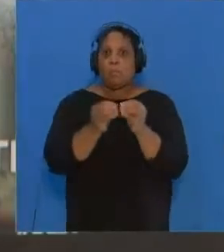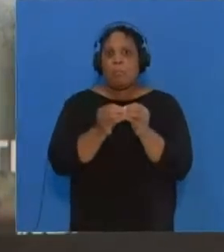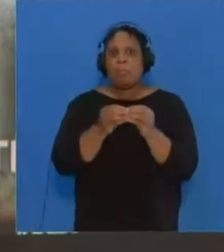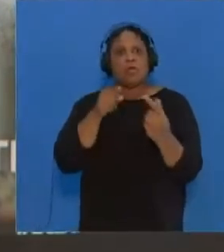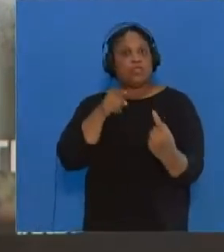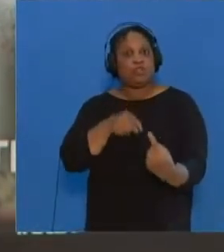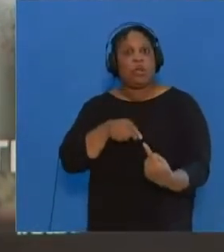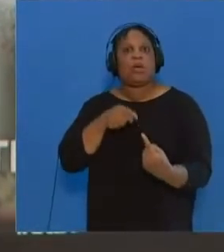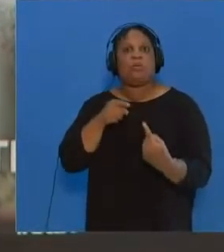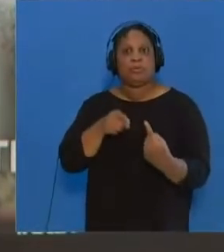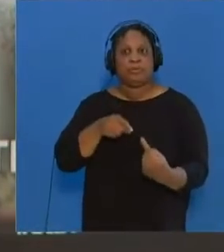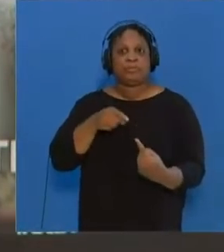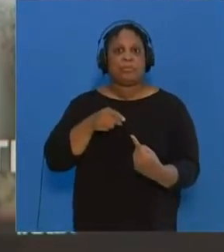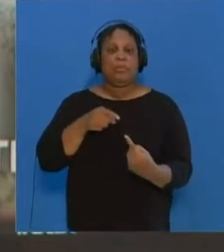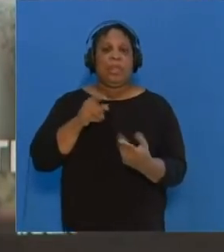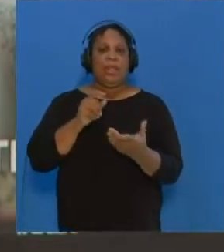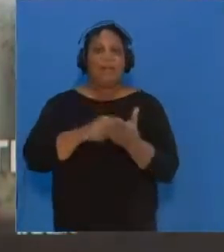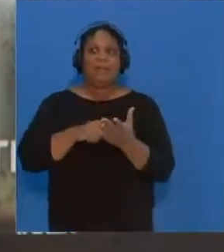to Mrs. Batamosi Wilson.